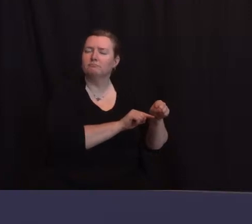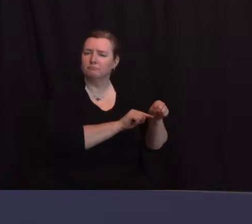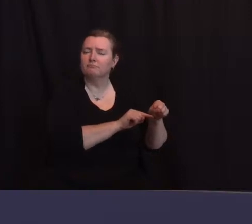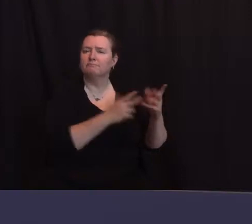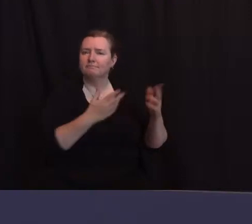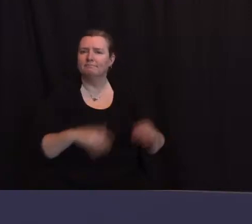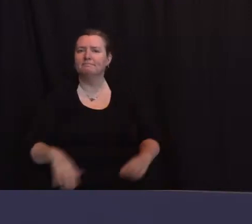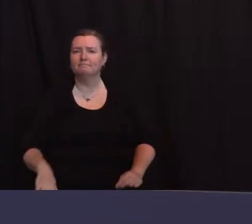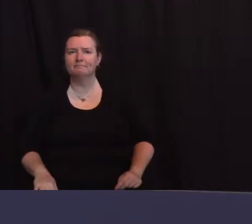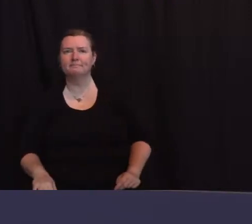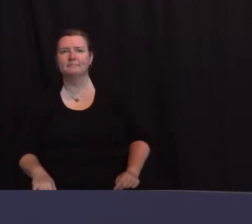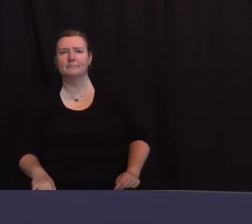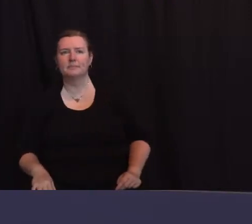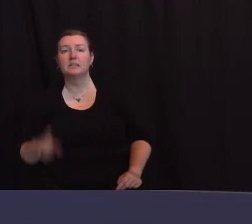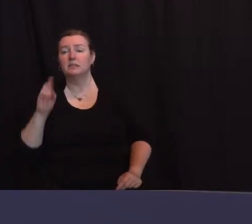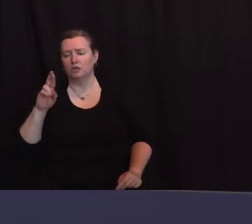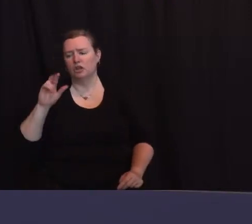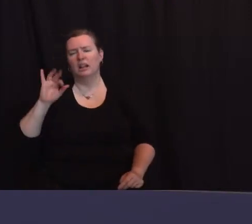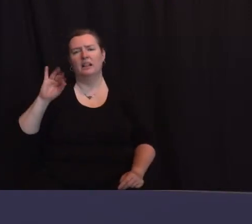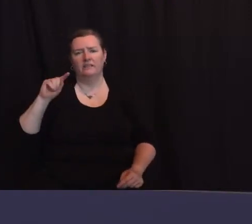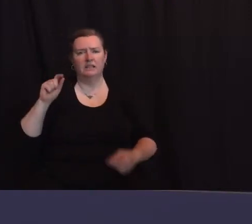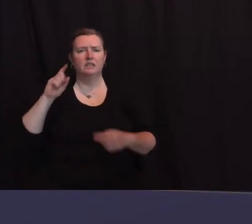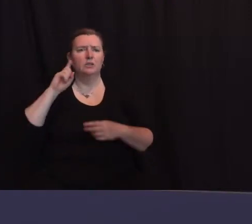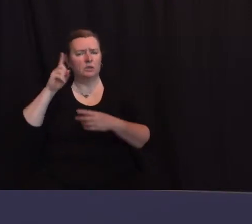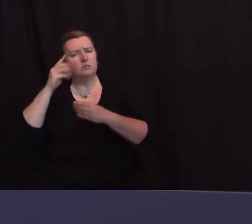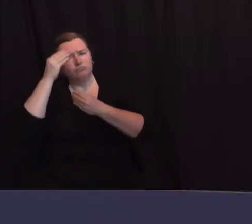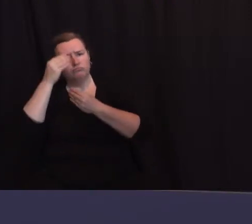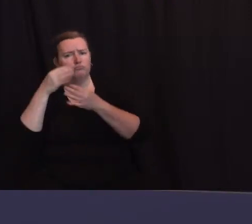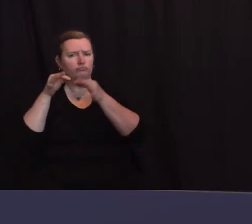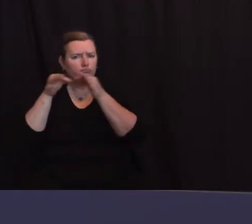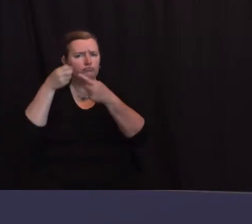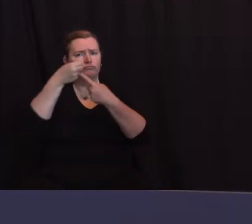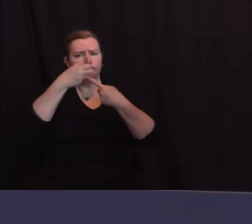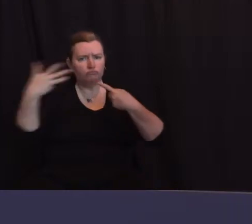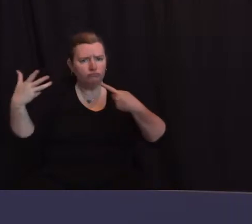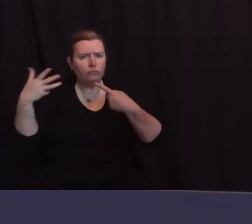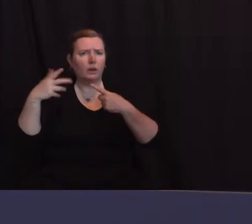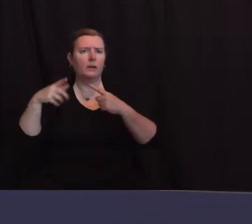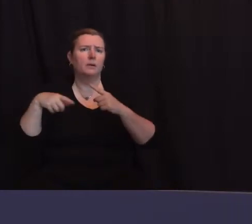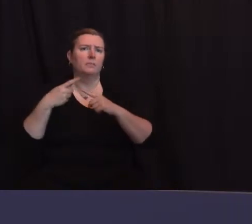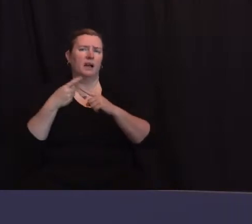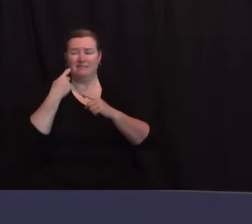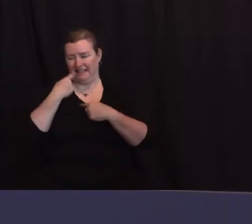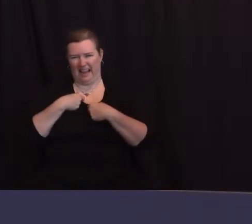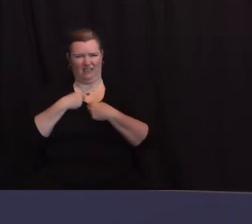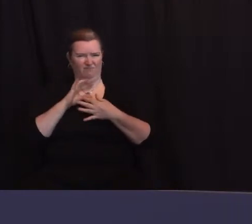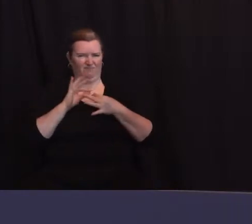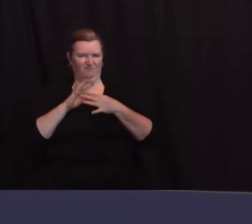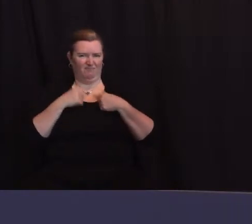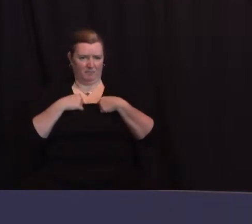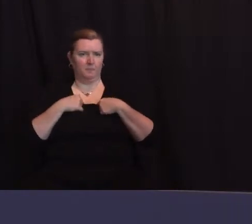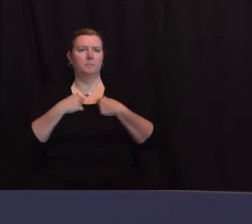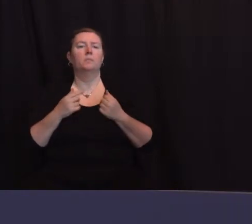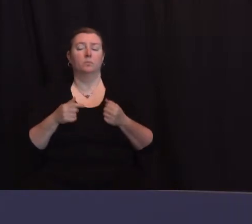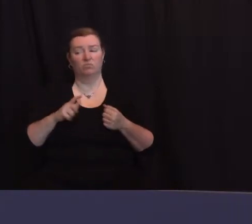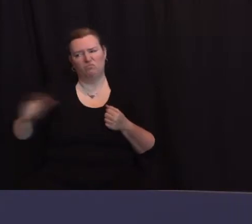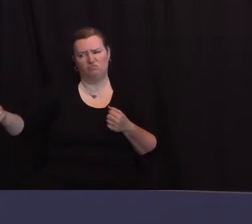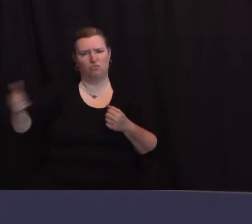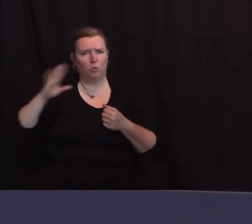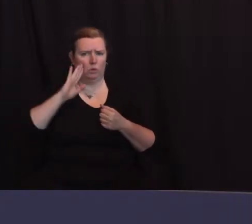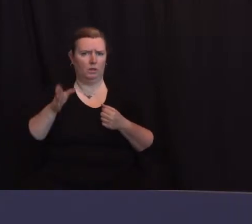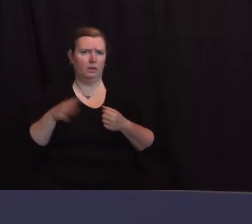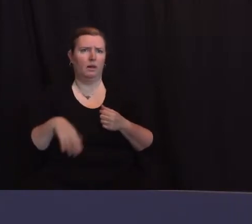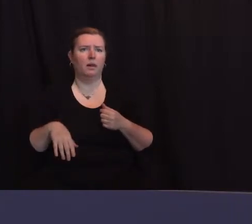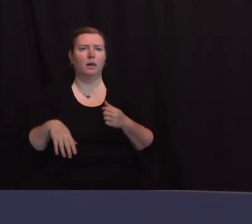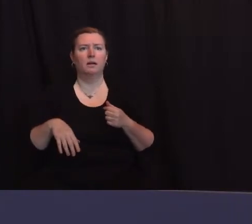Dr. Lifshitz will talk more about the details of the analysis in a minute. In addition to our data review, the Hackensack Meridian